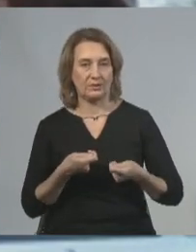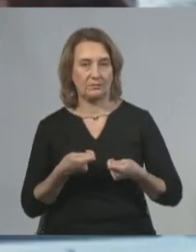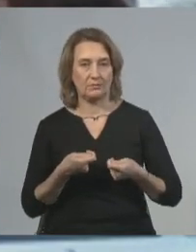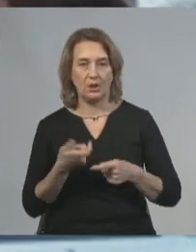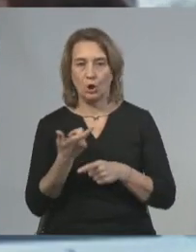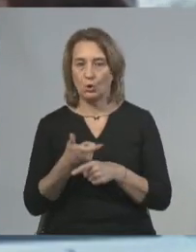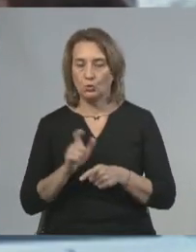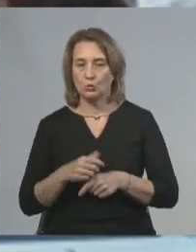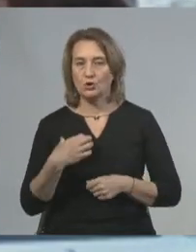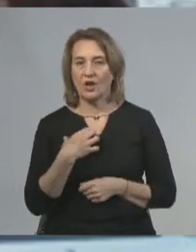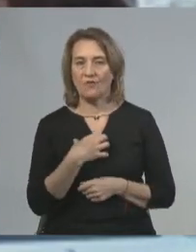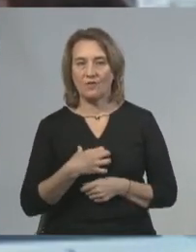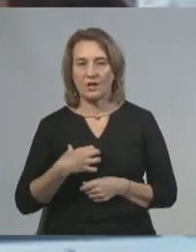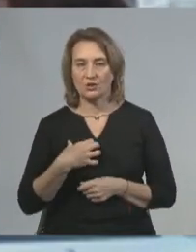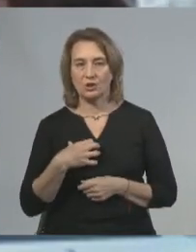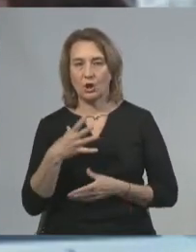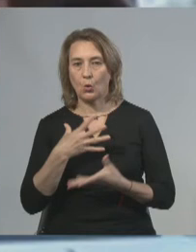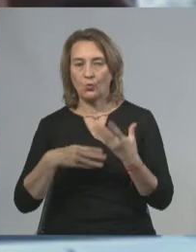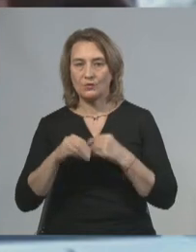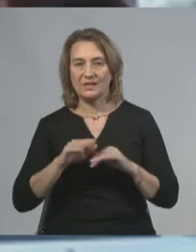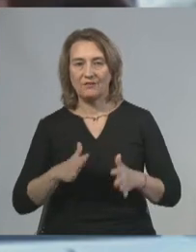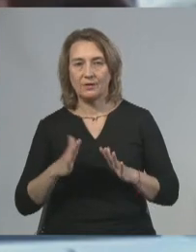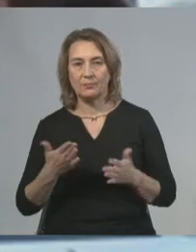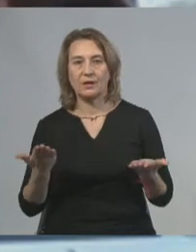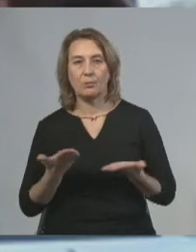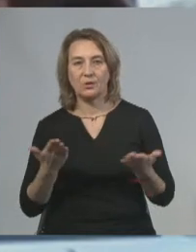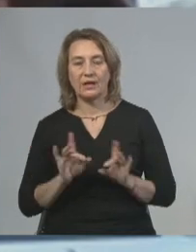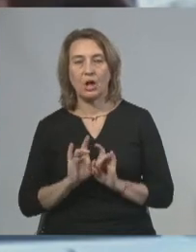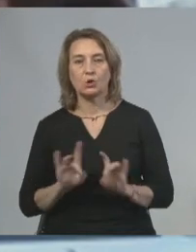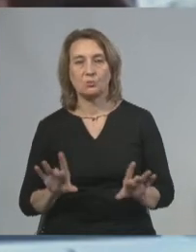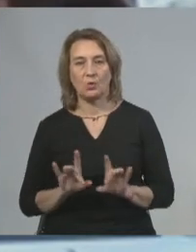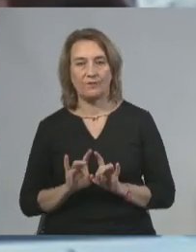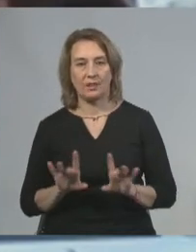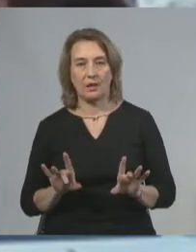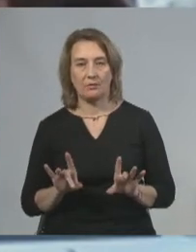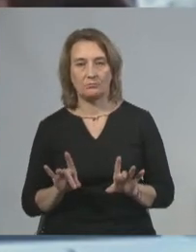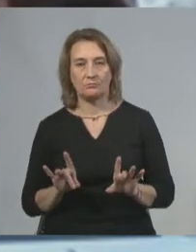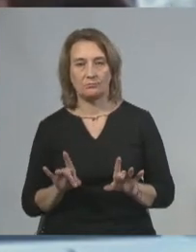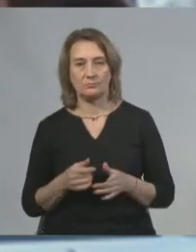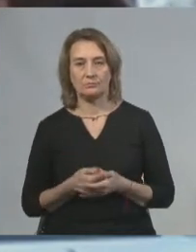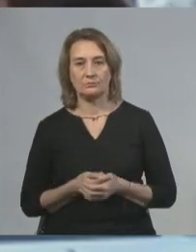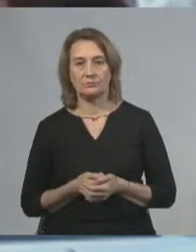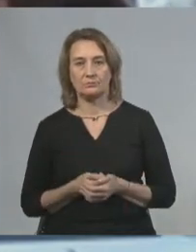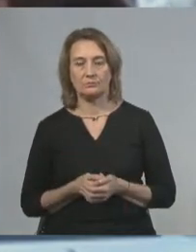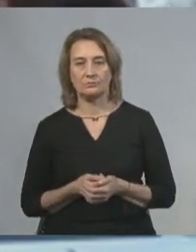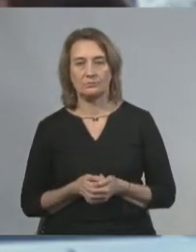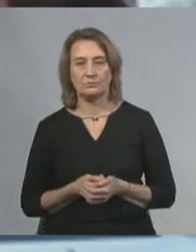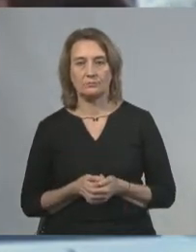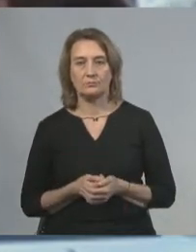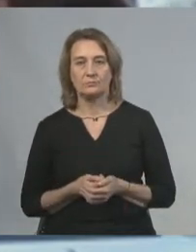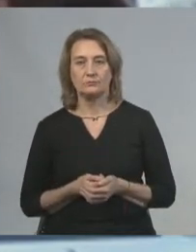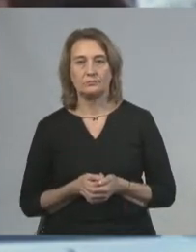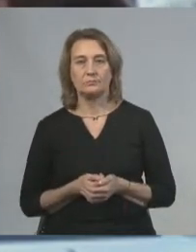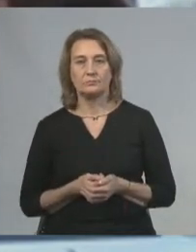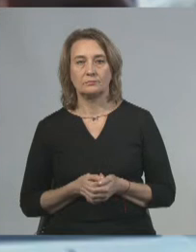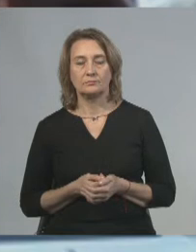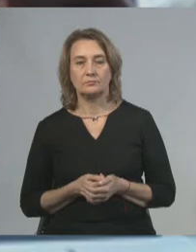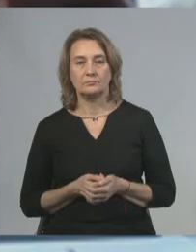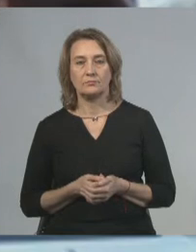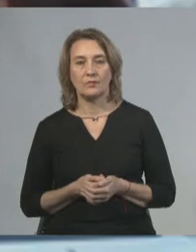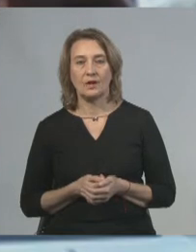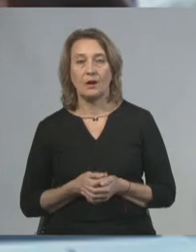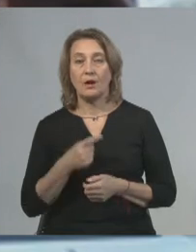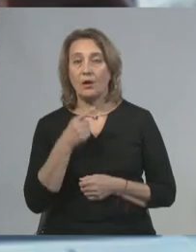these cases when we talk about uh this type of reporting it is not important to be first it is not about being the first